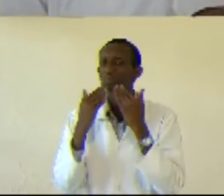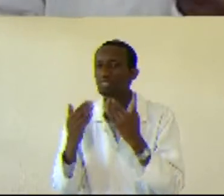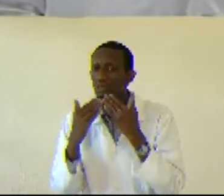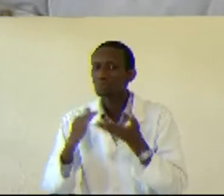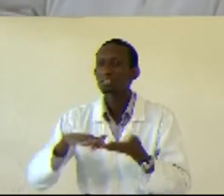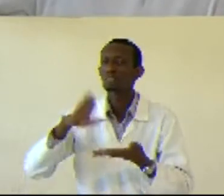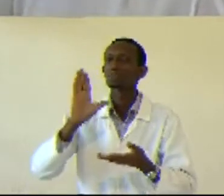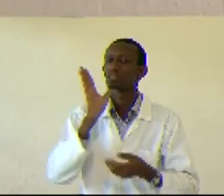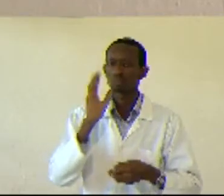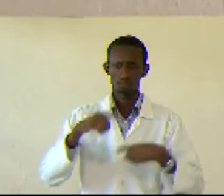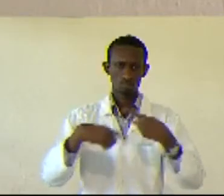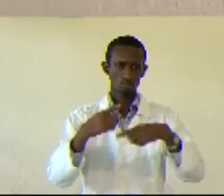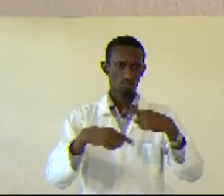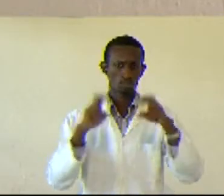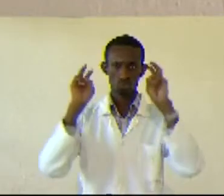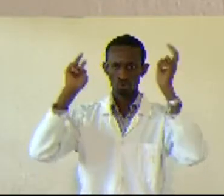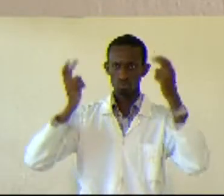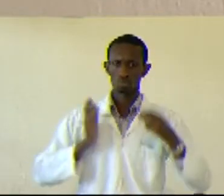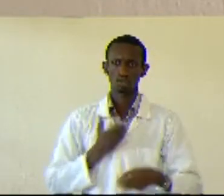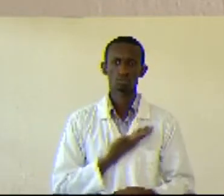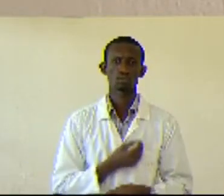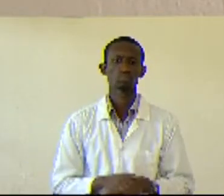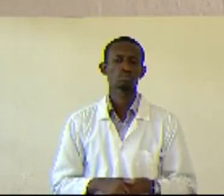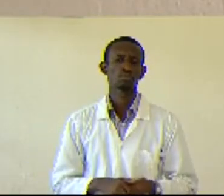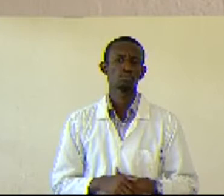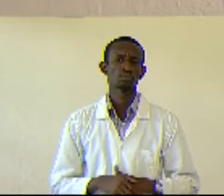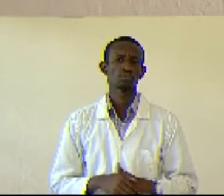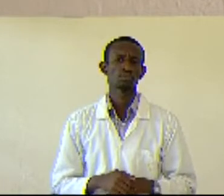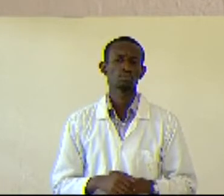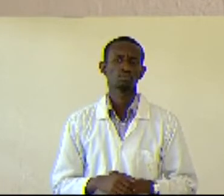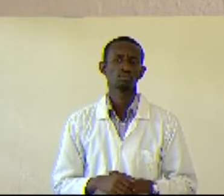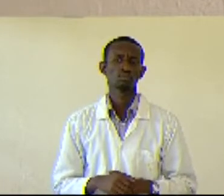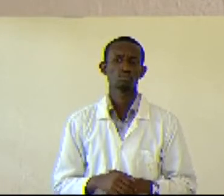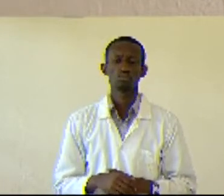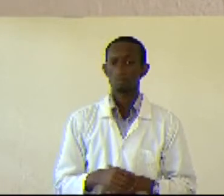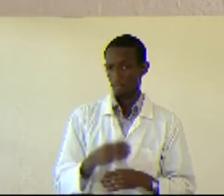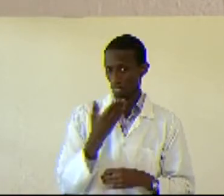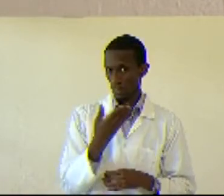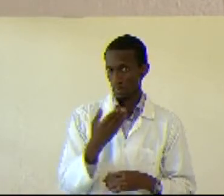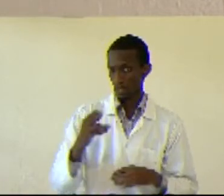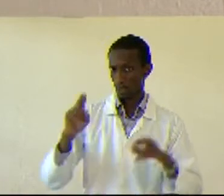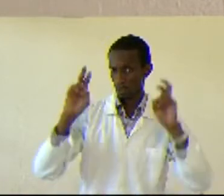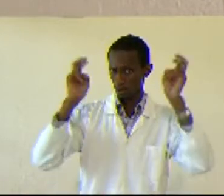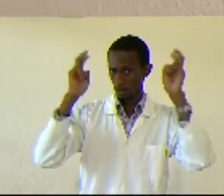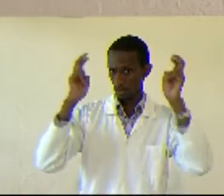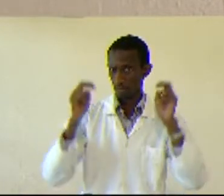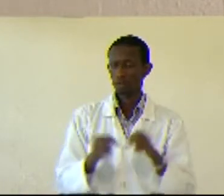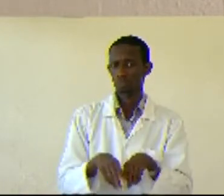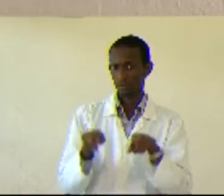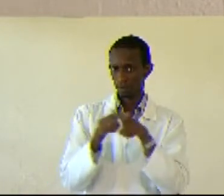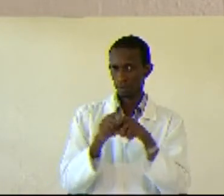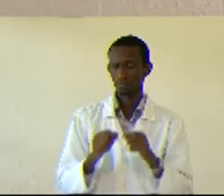Let us continue with our lessons. Of course, the unit is the same.